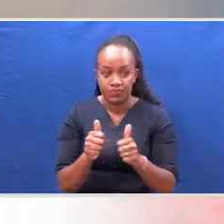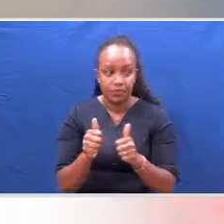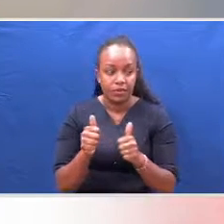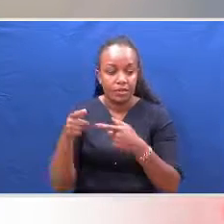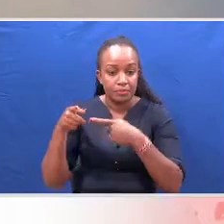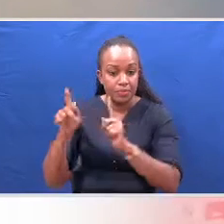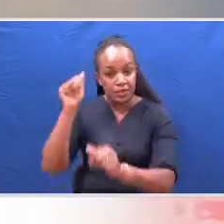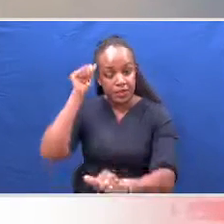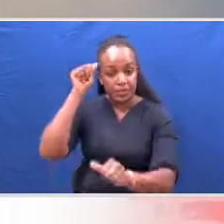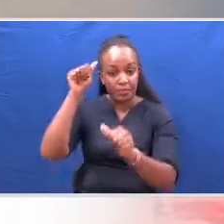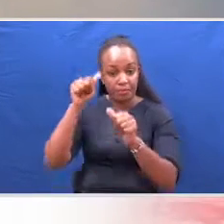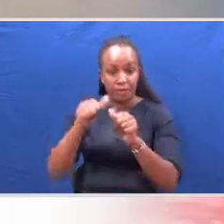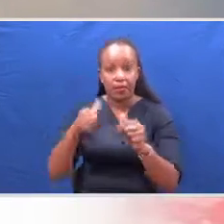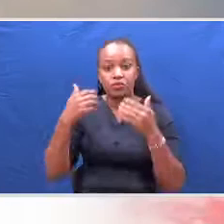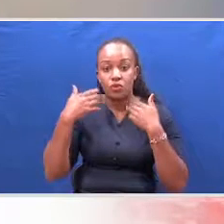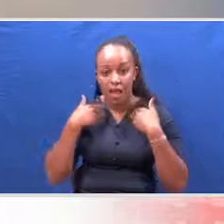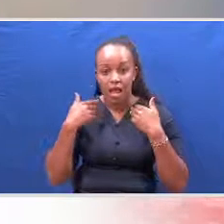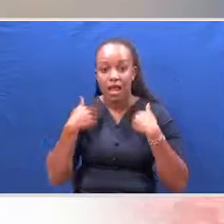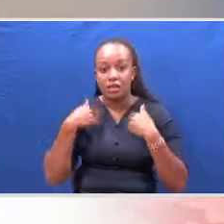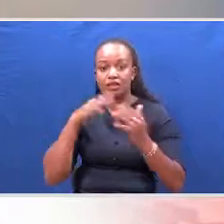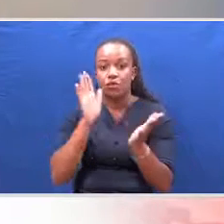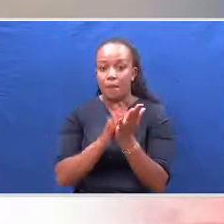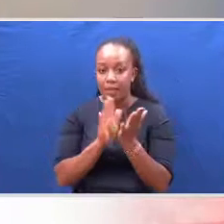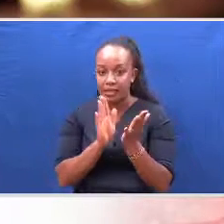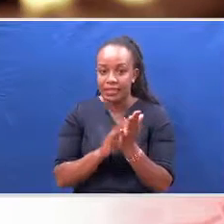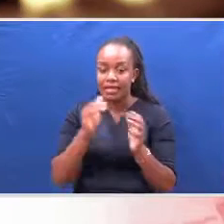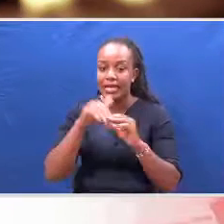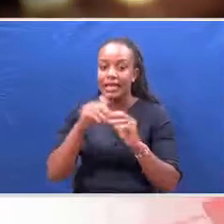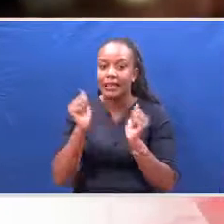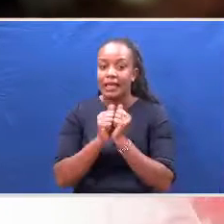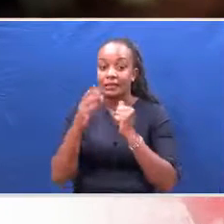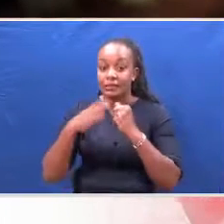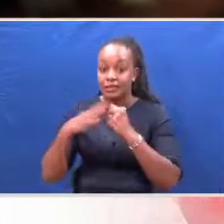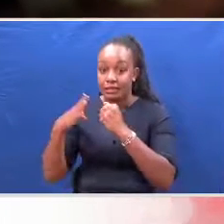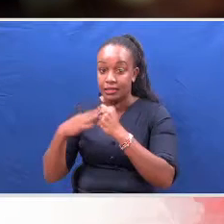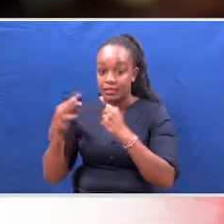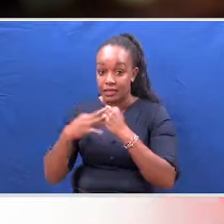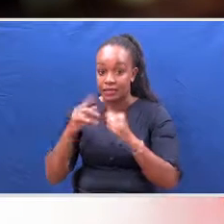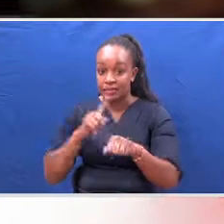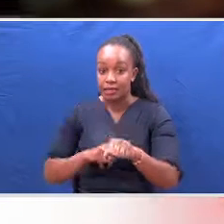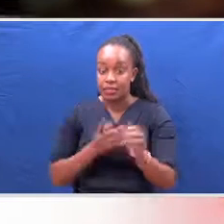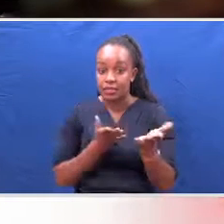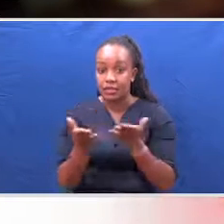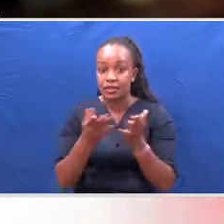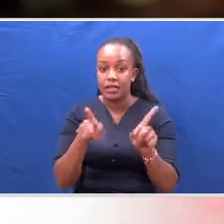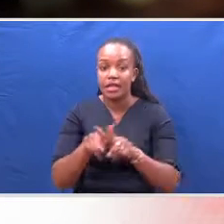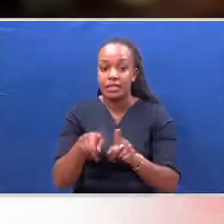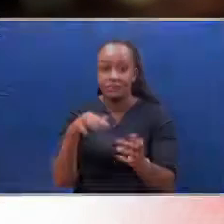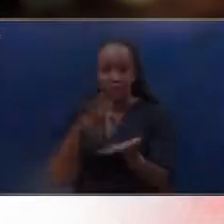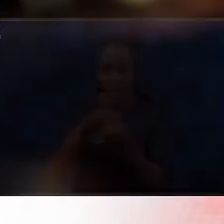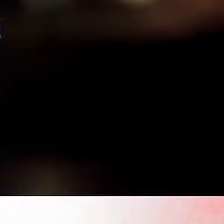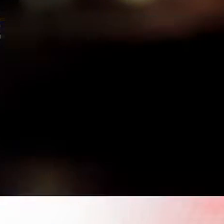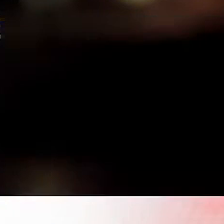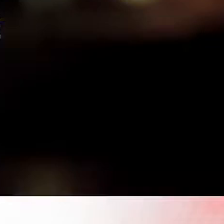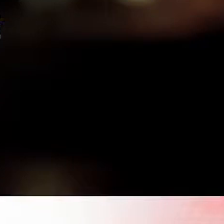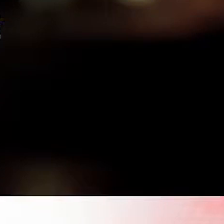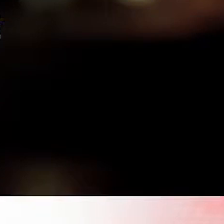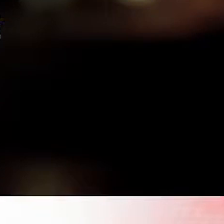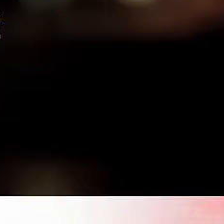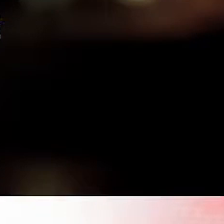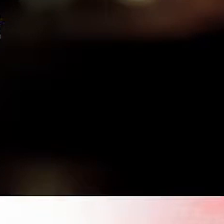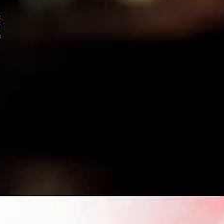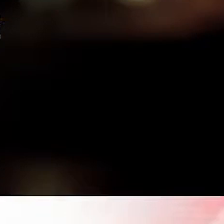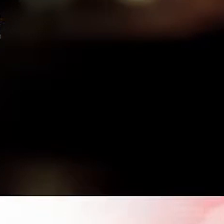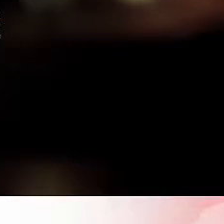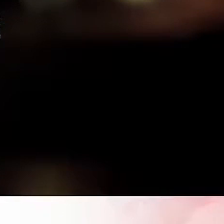is remembered to have made shocking remarks in 1998 when he was serving as finance minister. He admitted that the country's